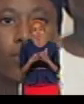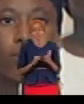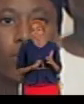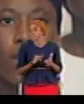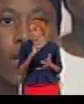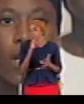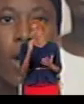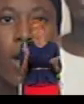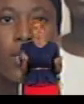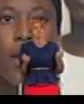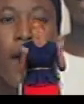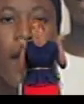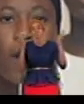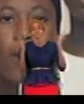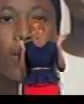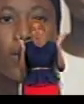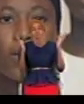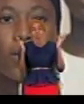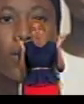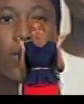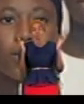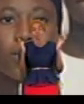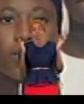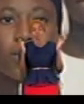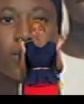No, I'm not turning around.